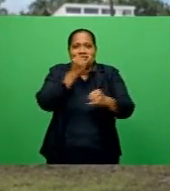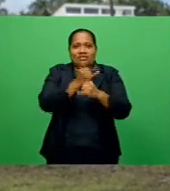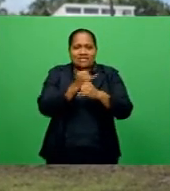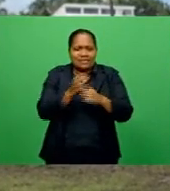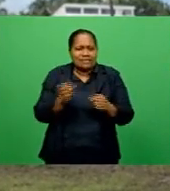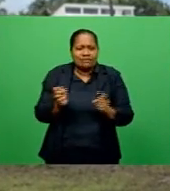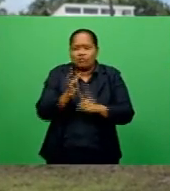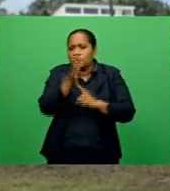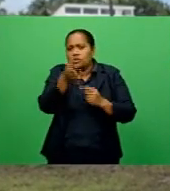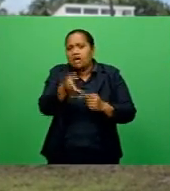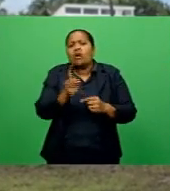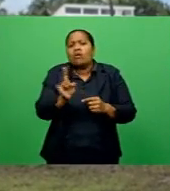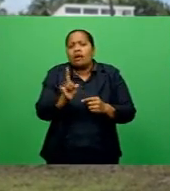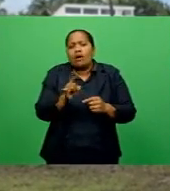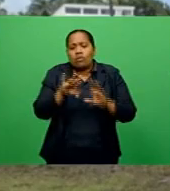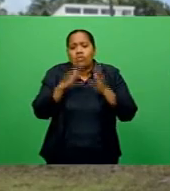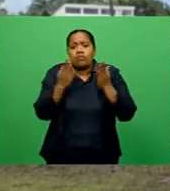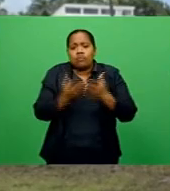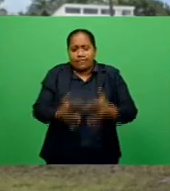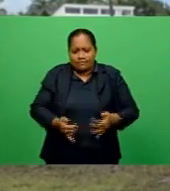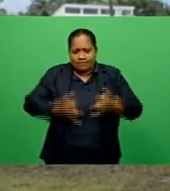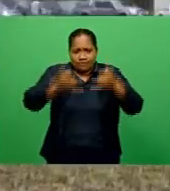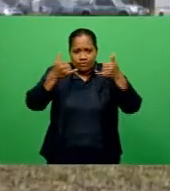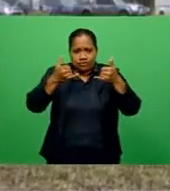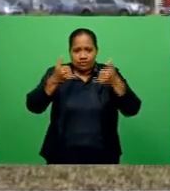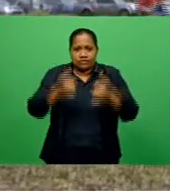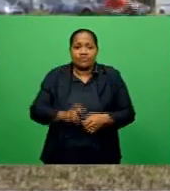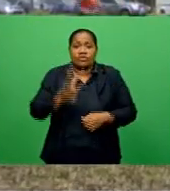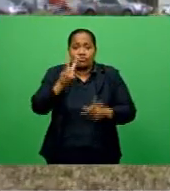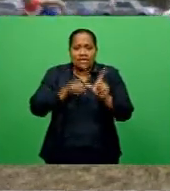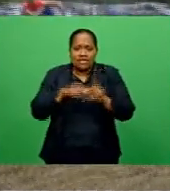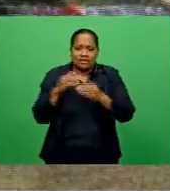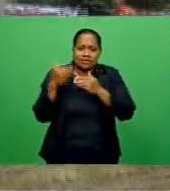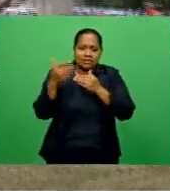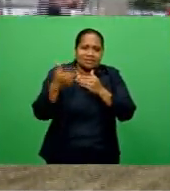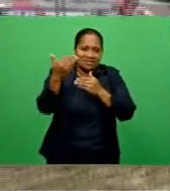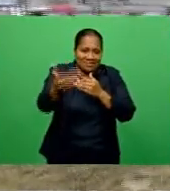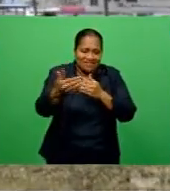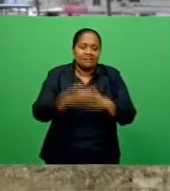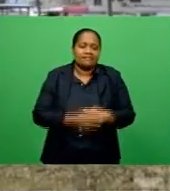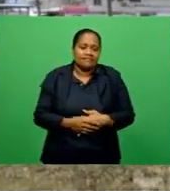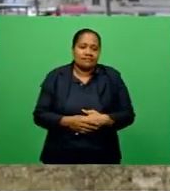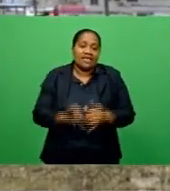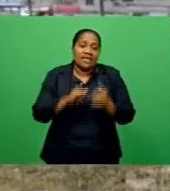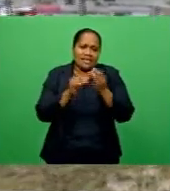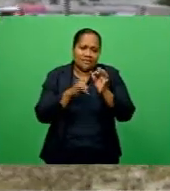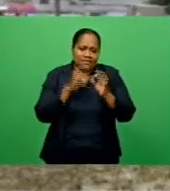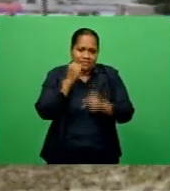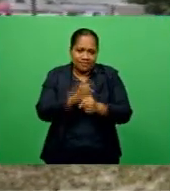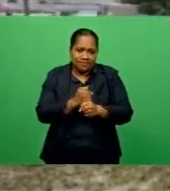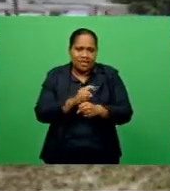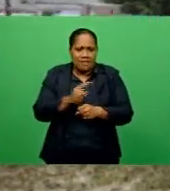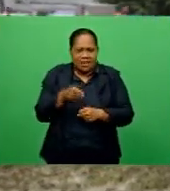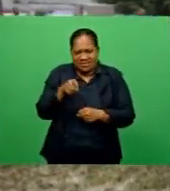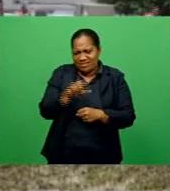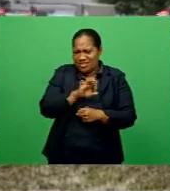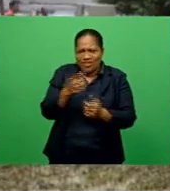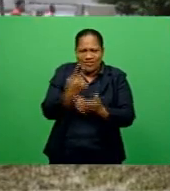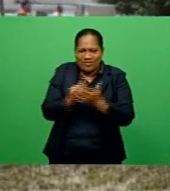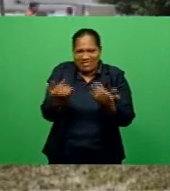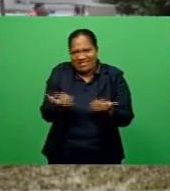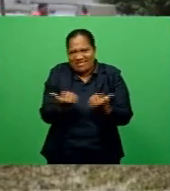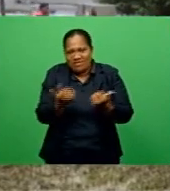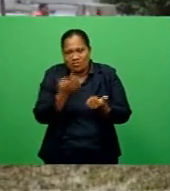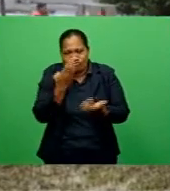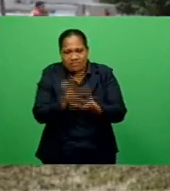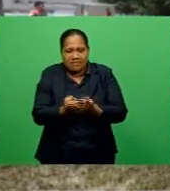in 3 years' time and SPG. But this season alone won't be enough to prove her worth. More competition